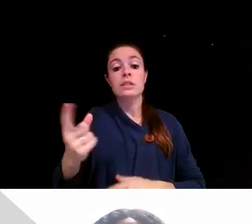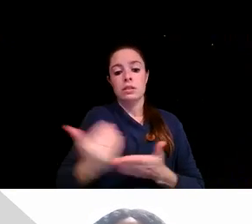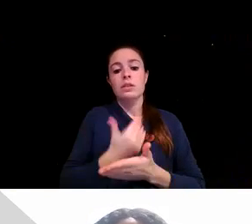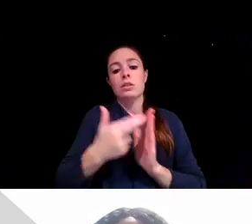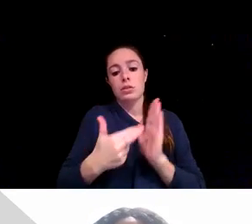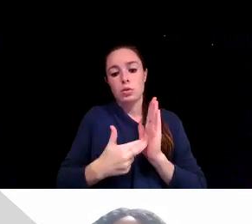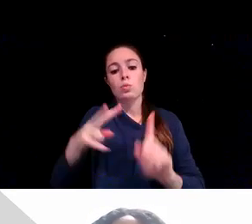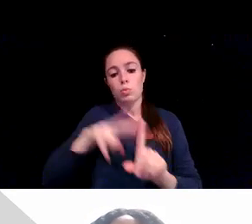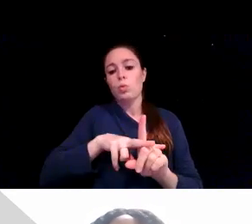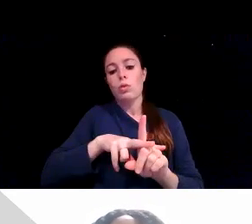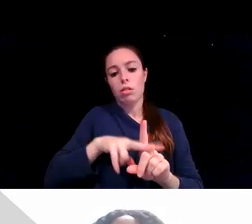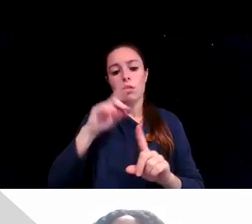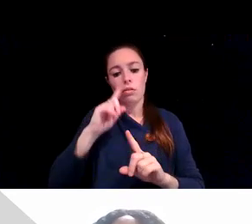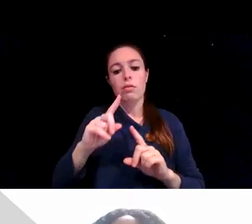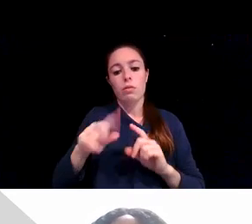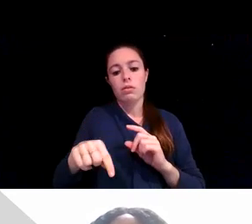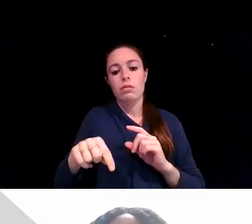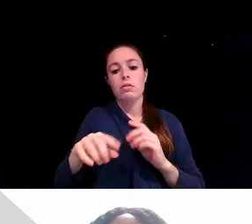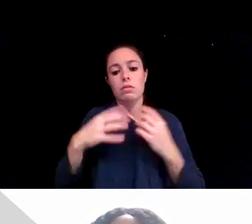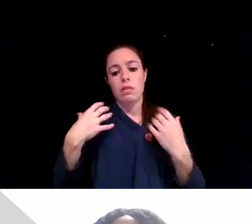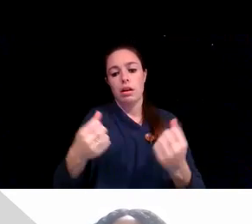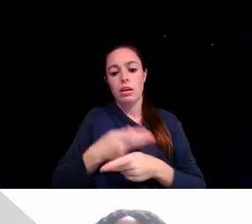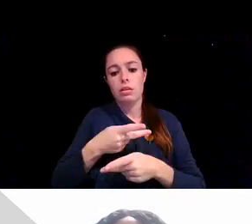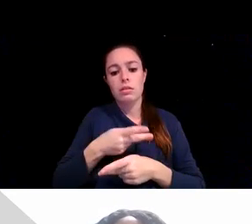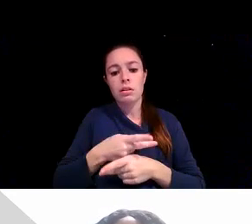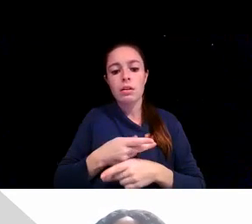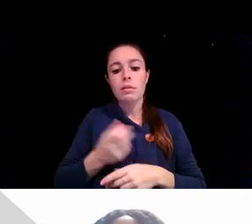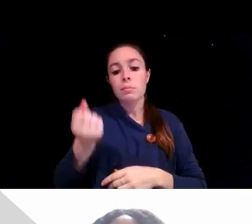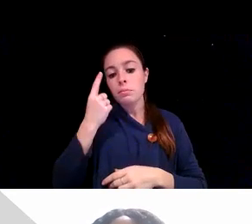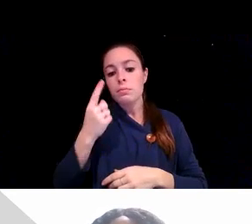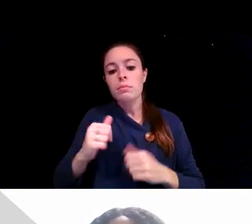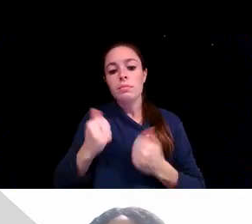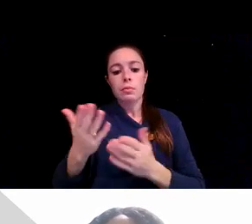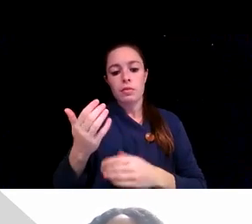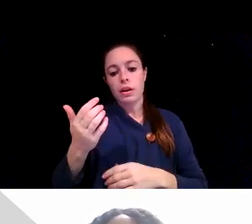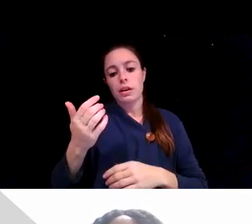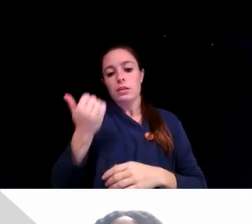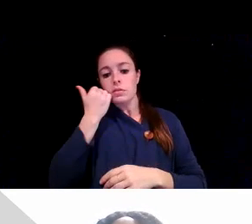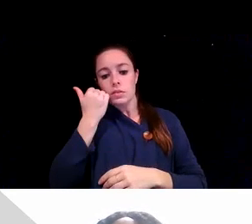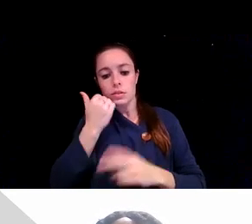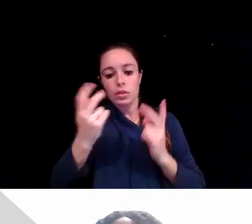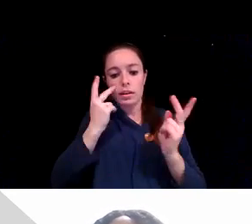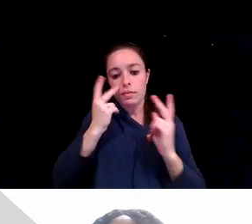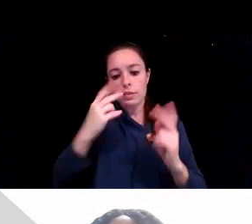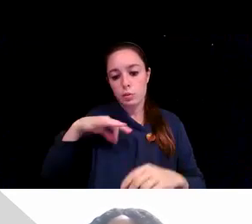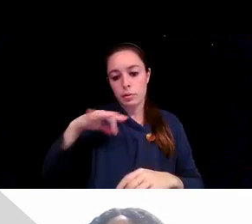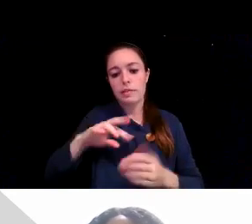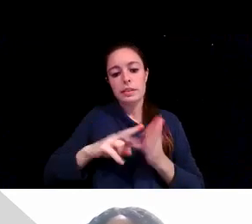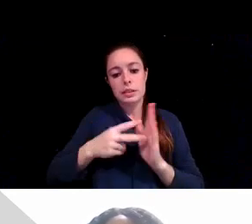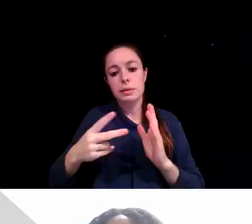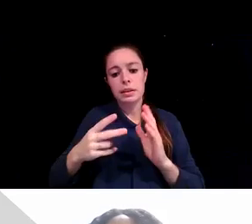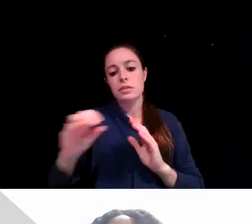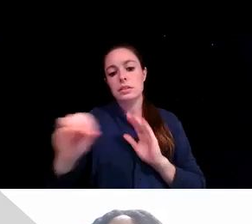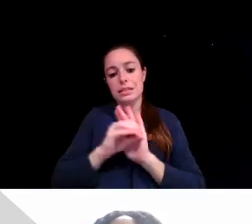the marketplace, which is now providing medical, dental, and vision benefits at $0 monthly